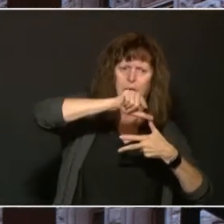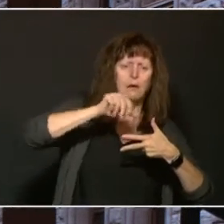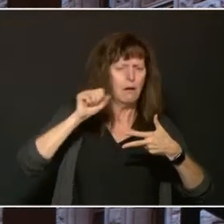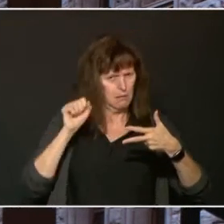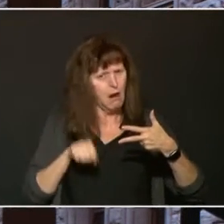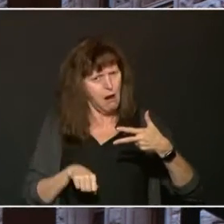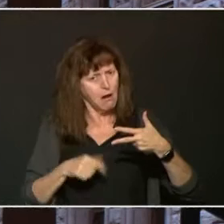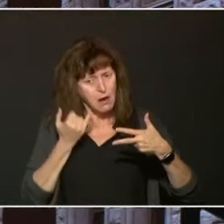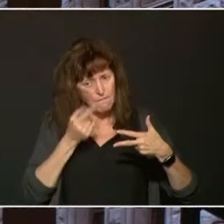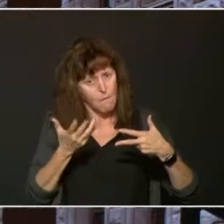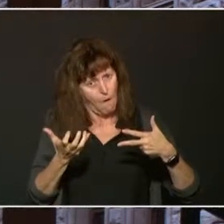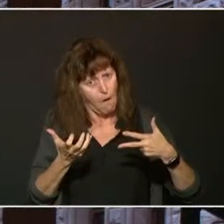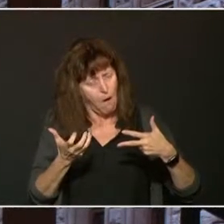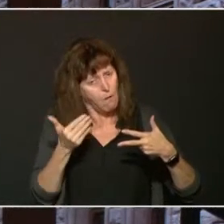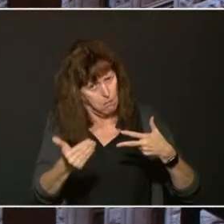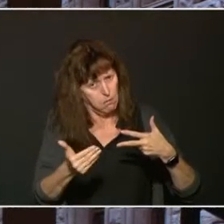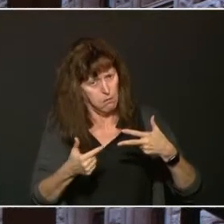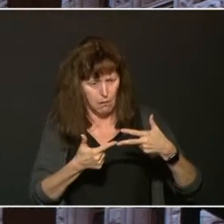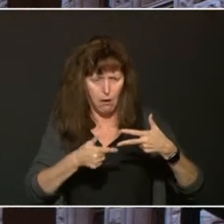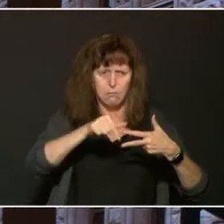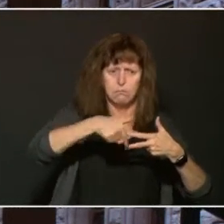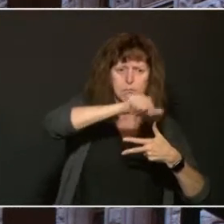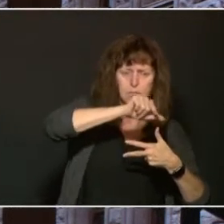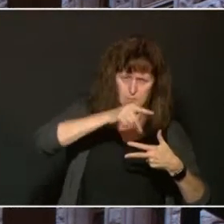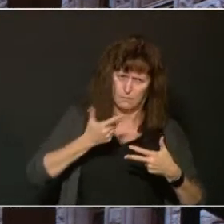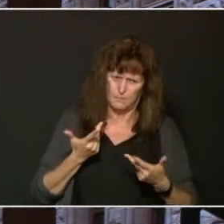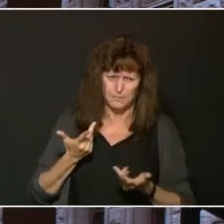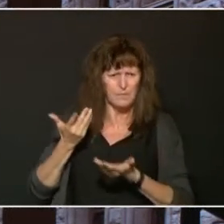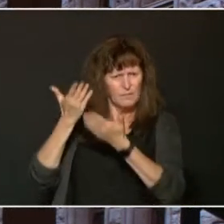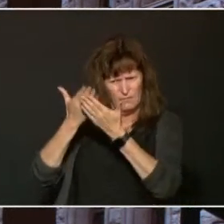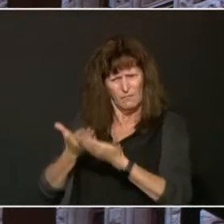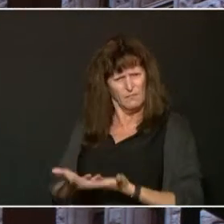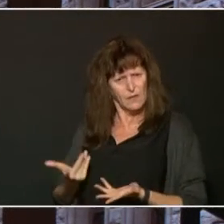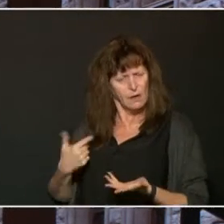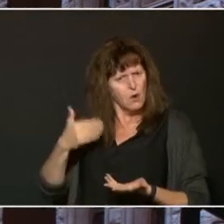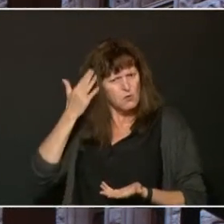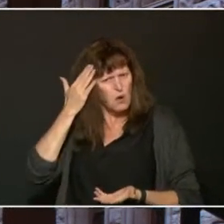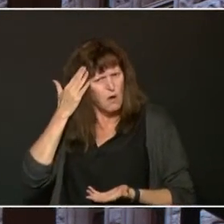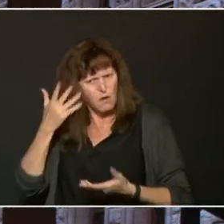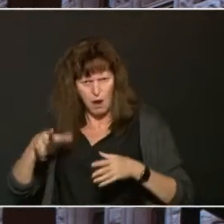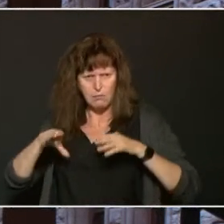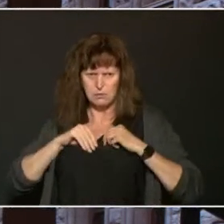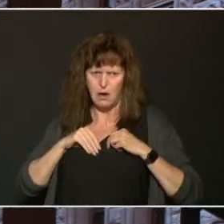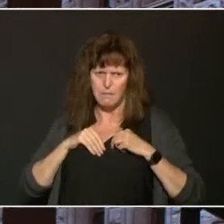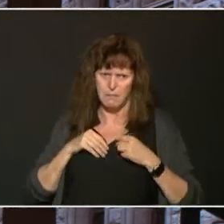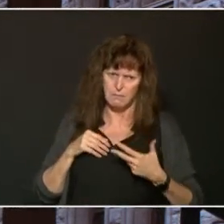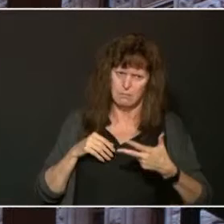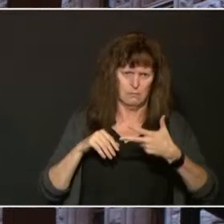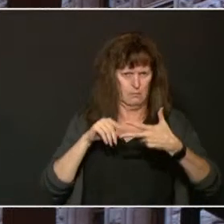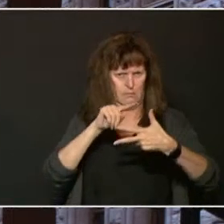known internationally and accepted internationally. I think the